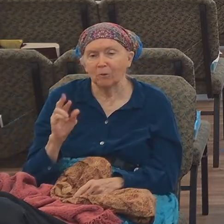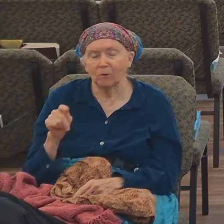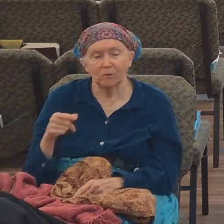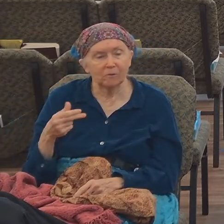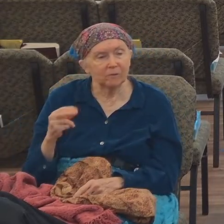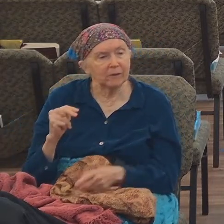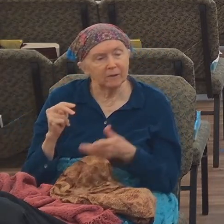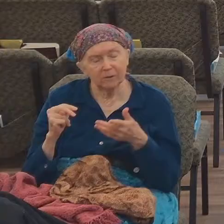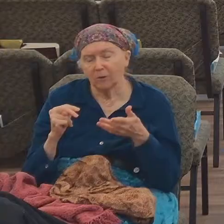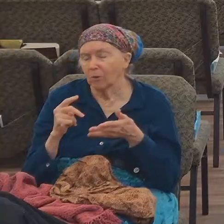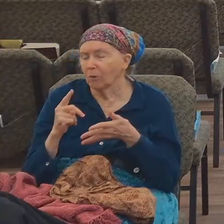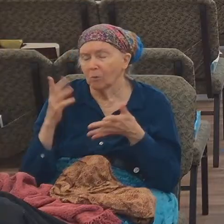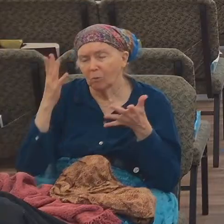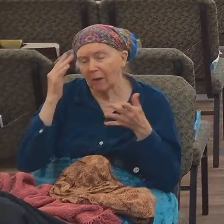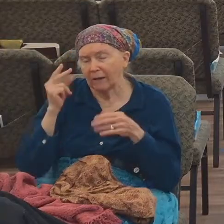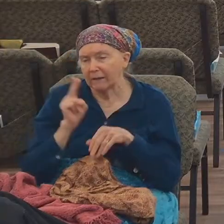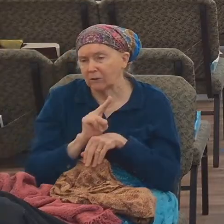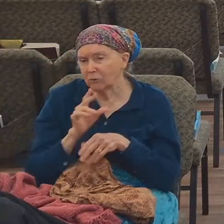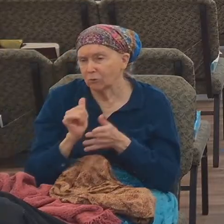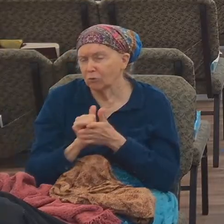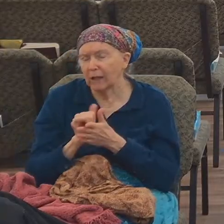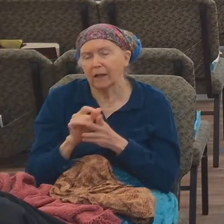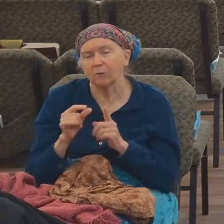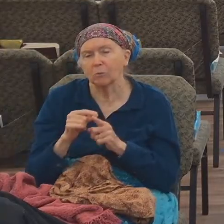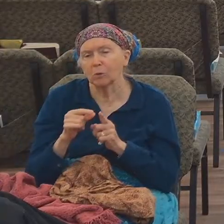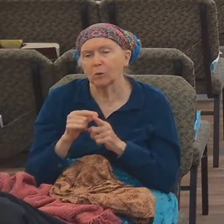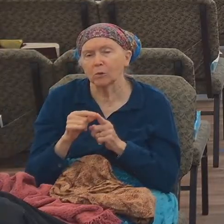What does that reflect?